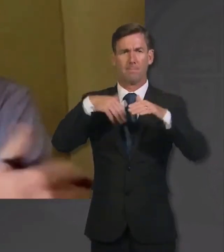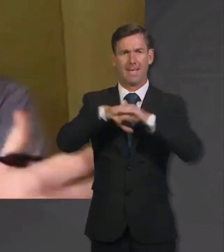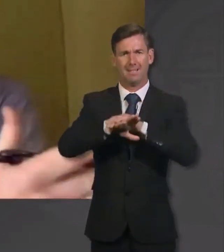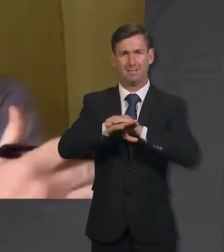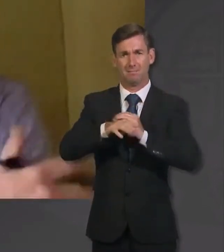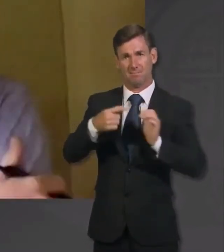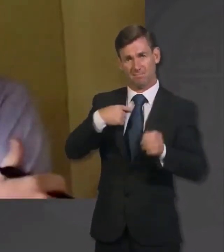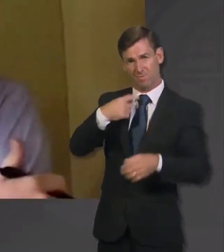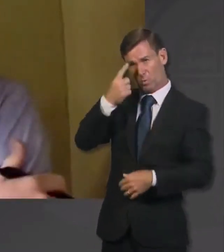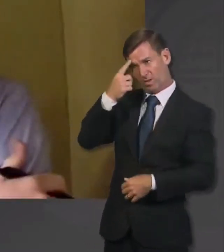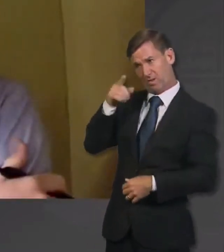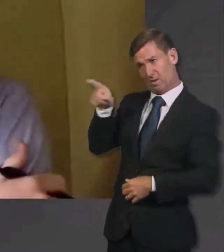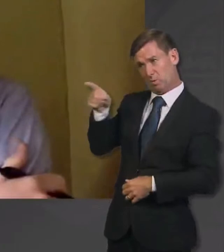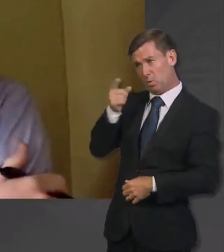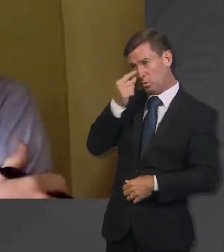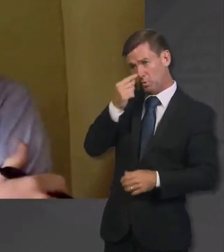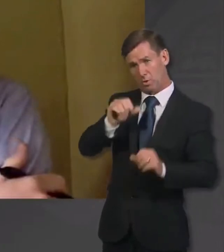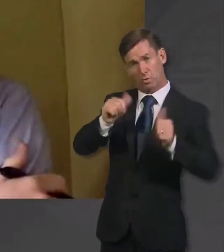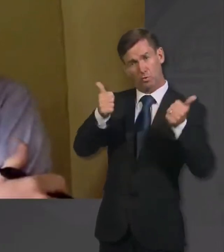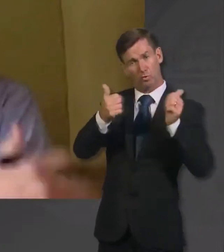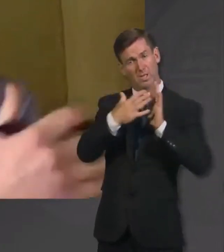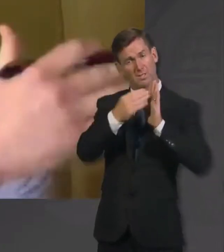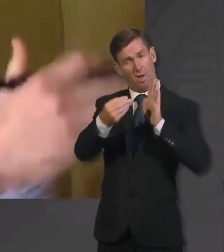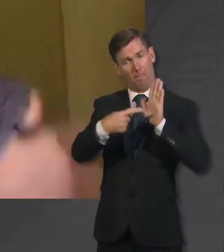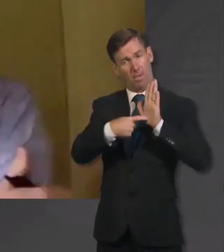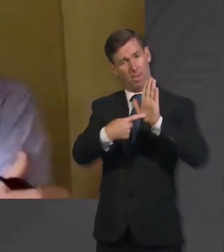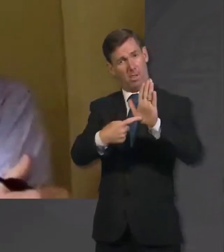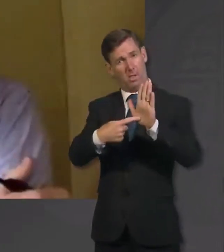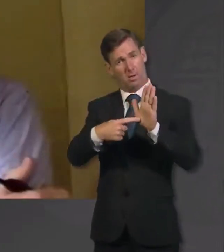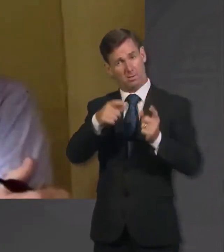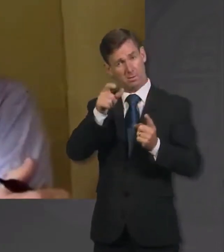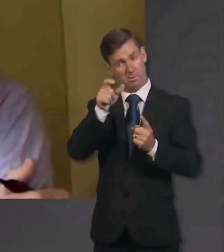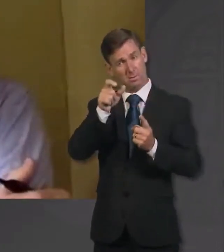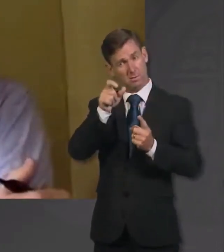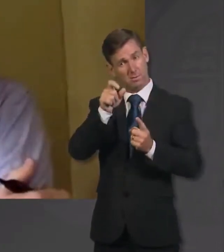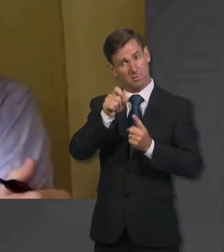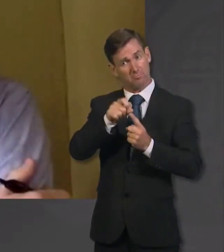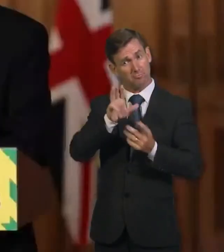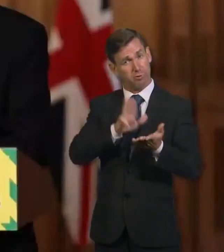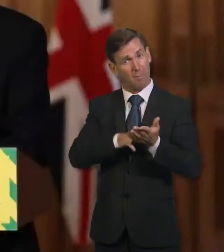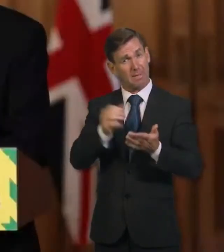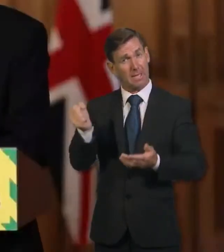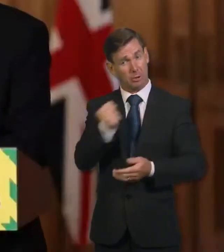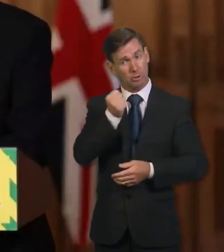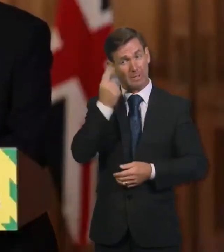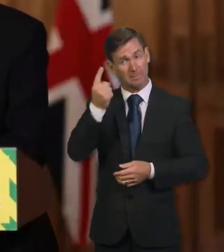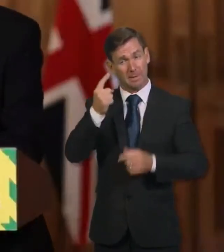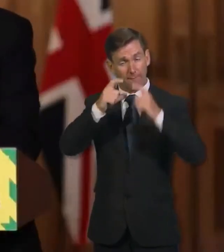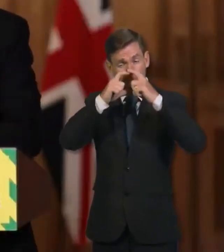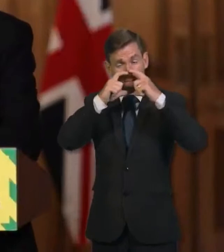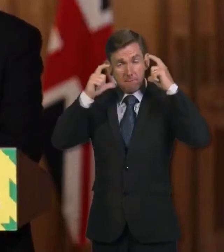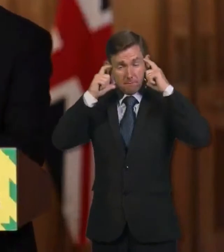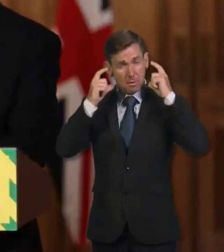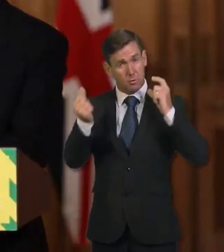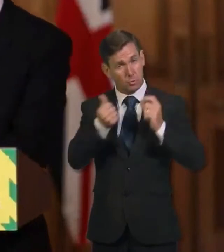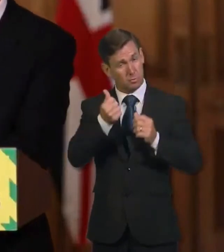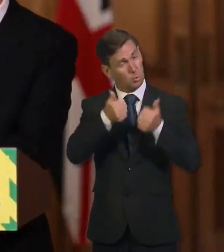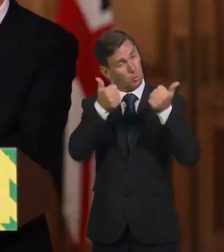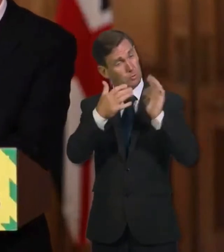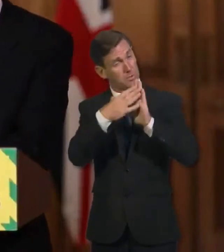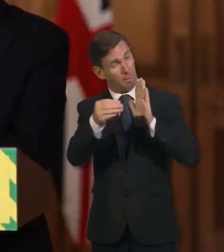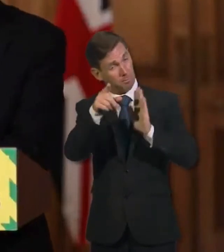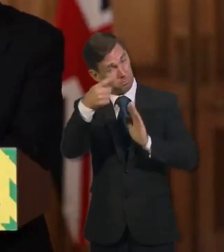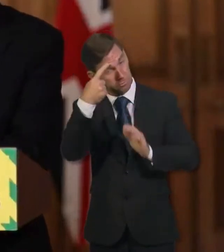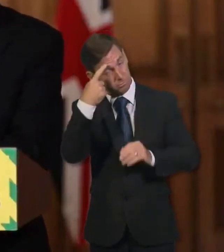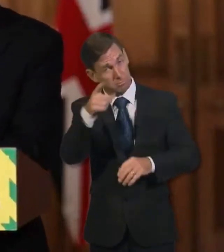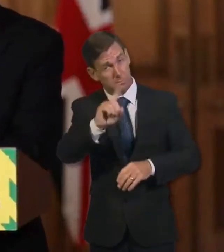I mean, should the Prime Minister be seen wearing his face covering? Well, I think the approach we've taken to face